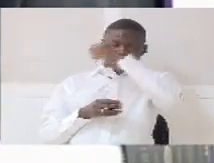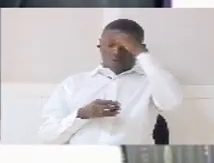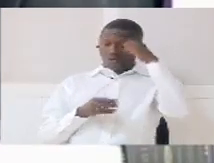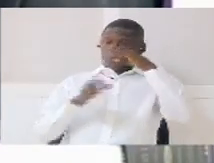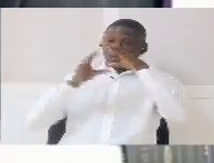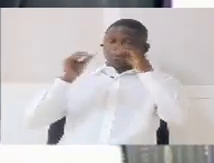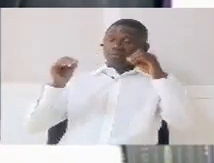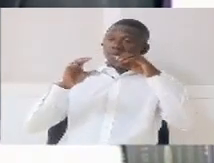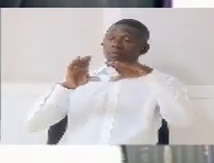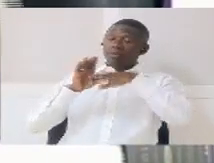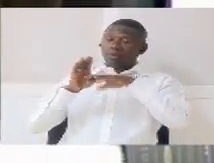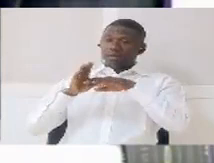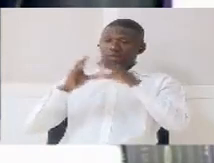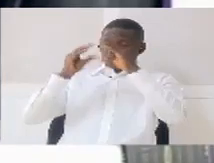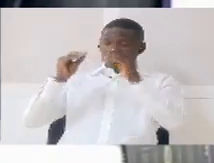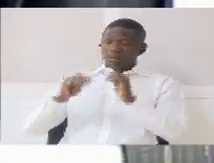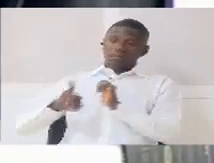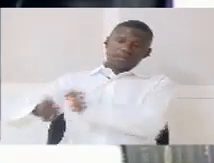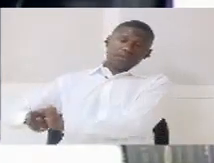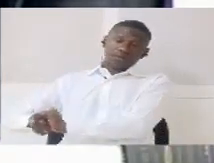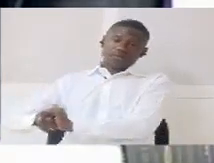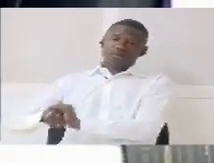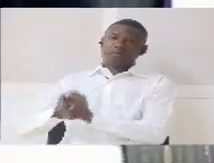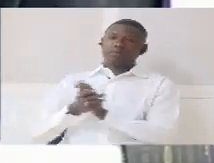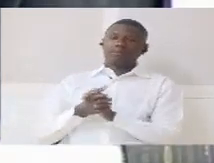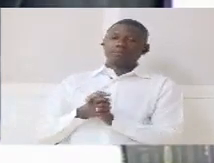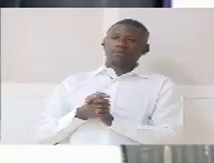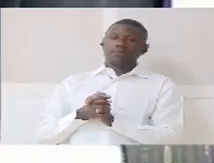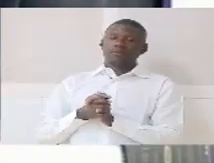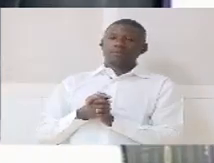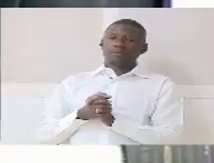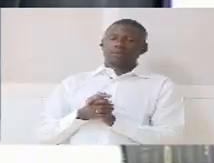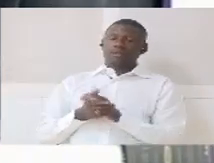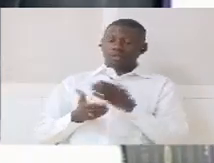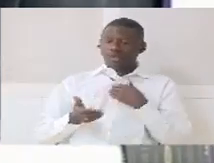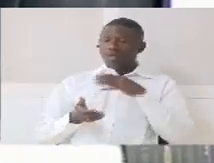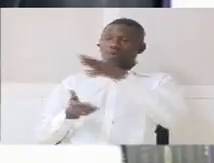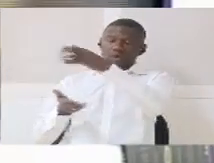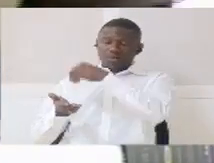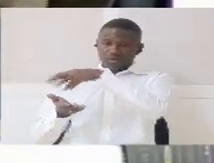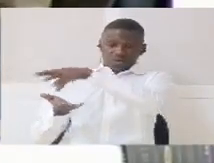for suto. And parked it there until night time. Tata collect there for kana sambana remind. He went and collected it